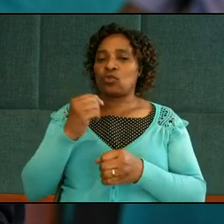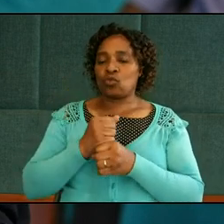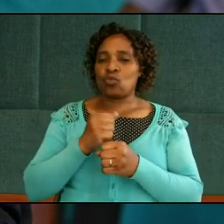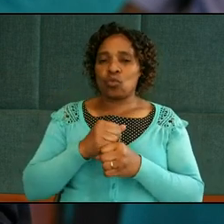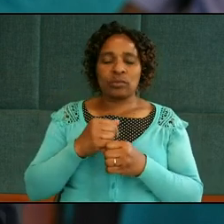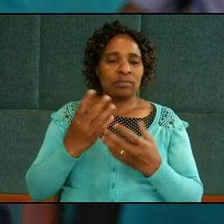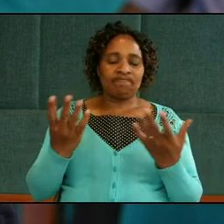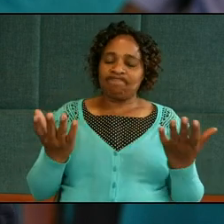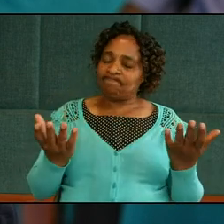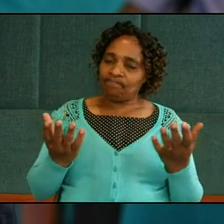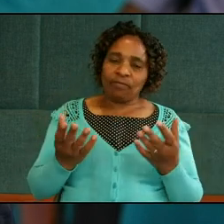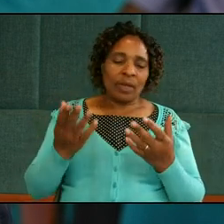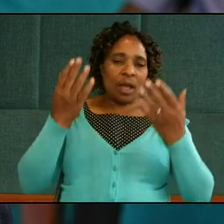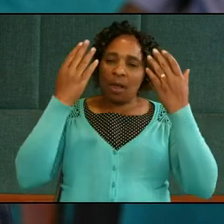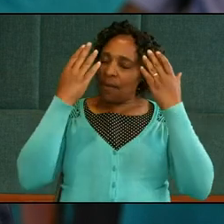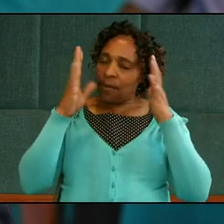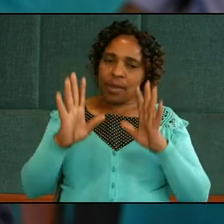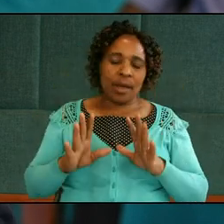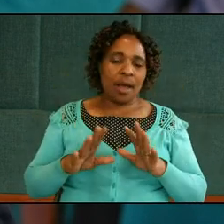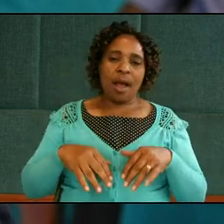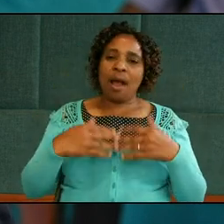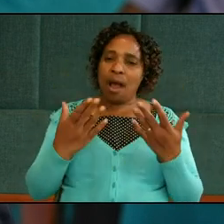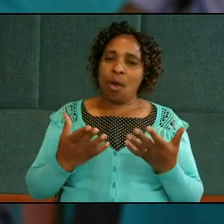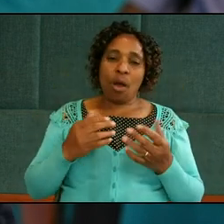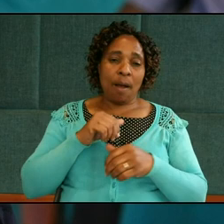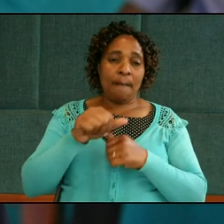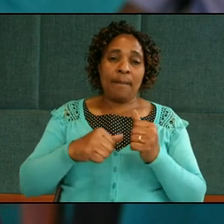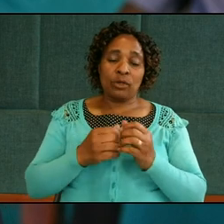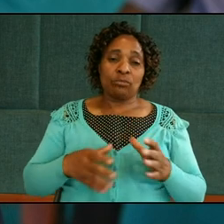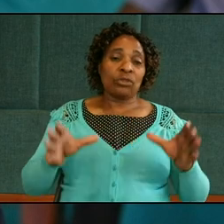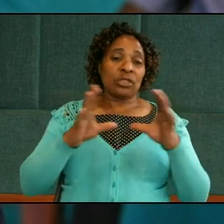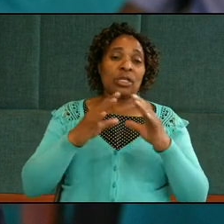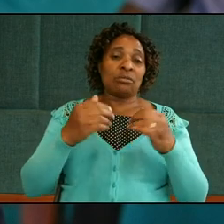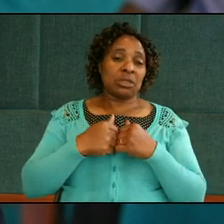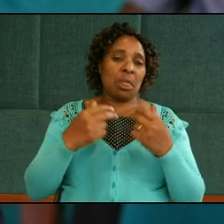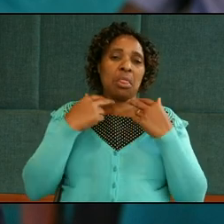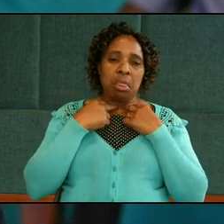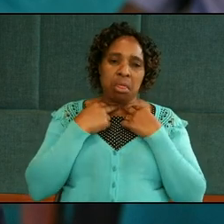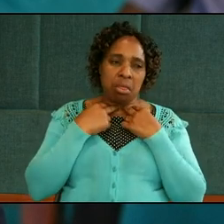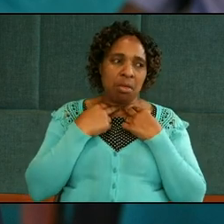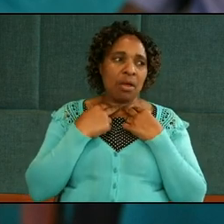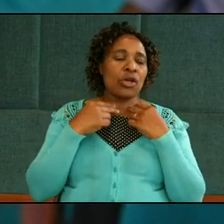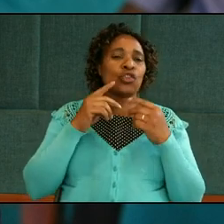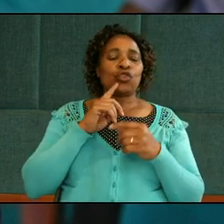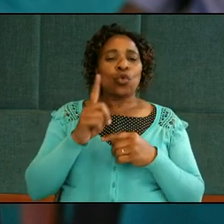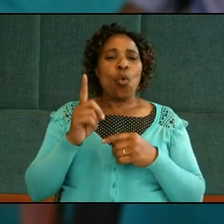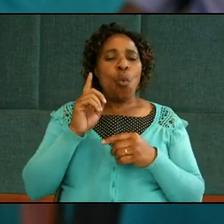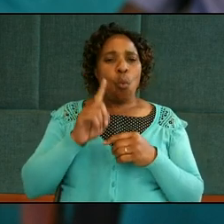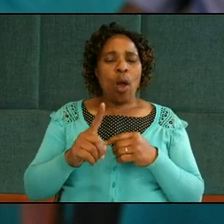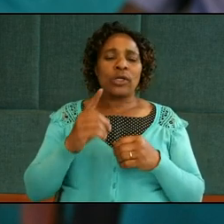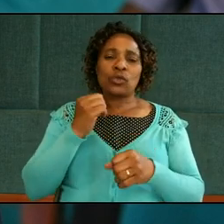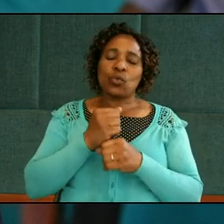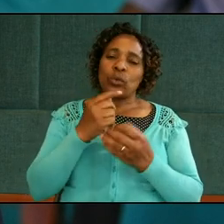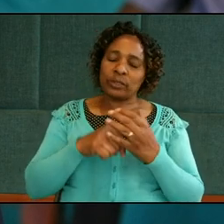know anything about pottery, and so she was in a dilemma. And so, as one should